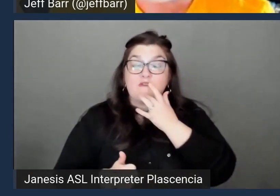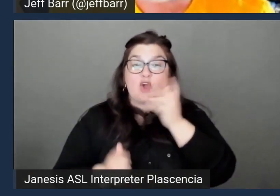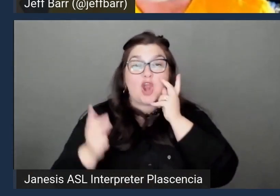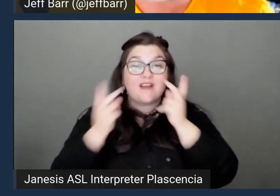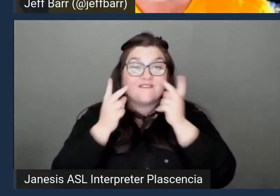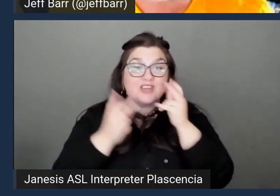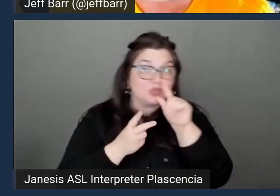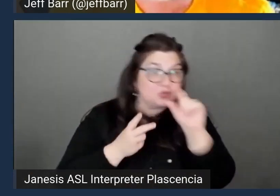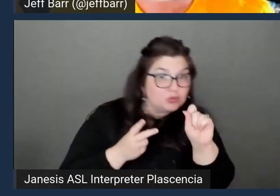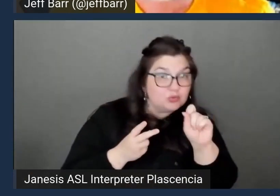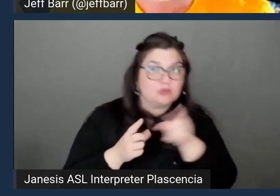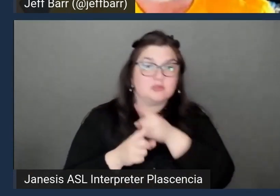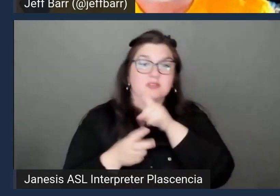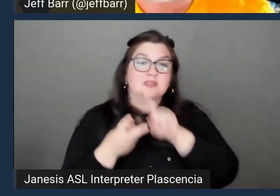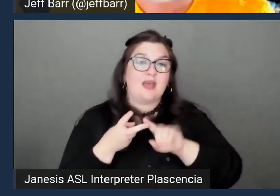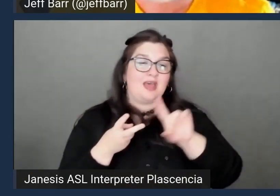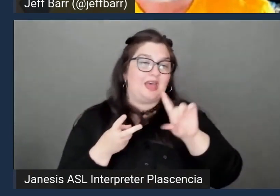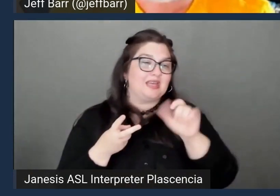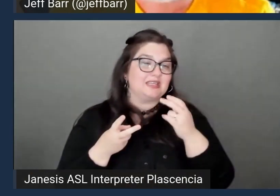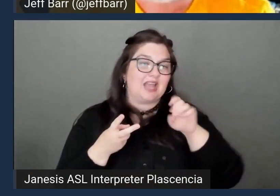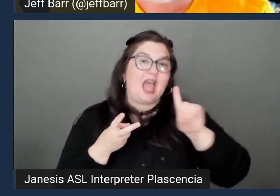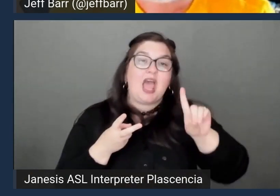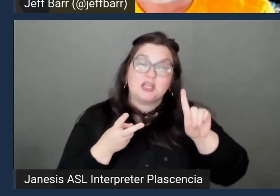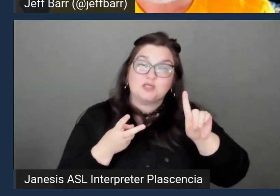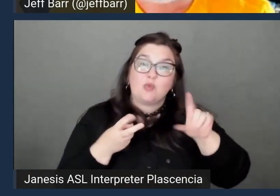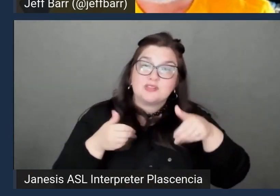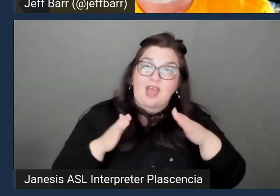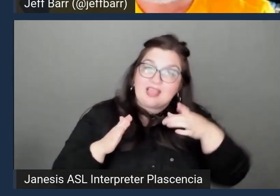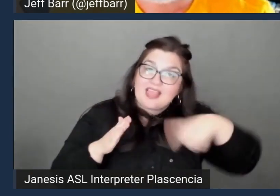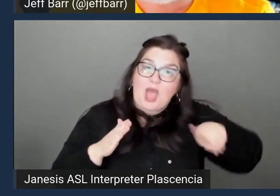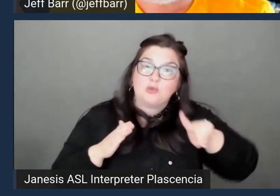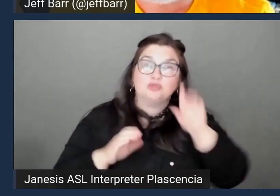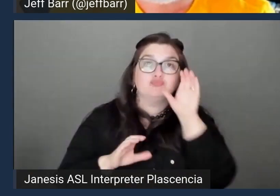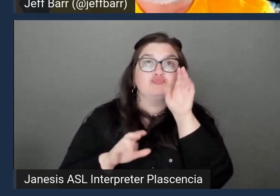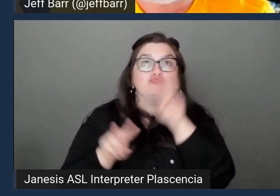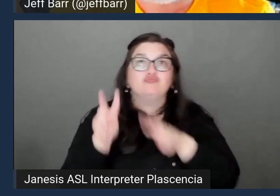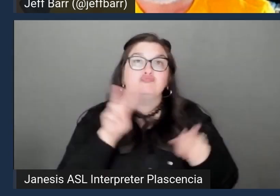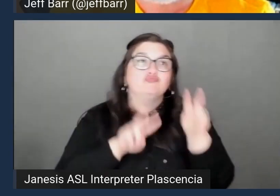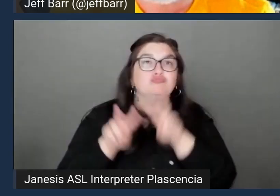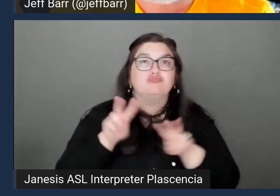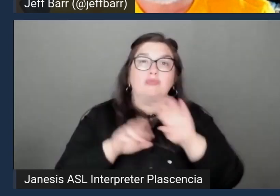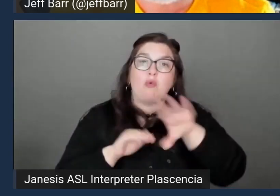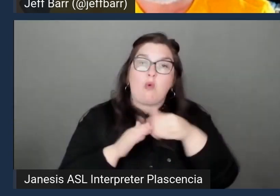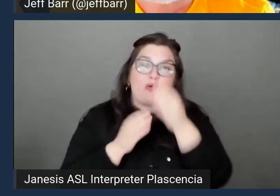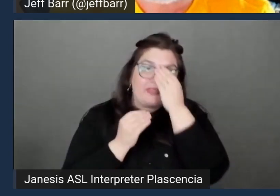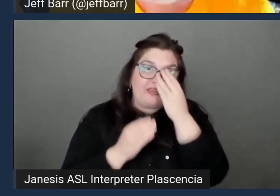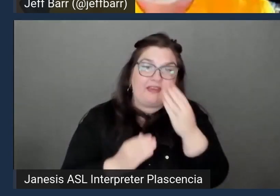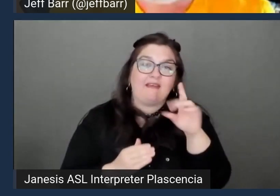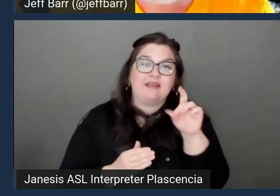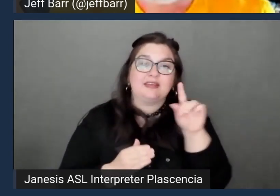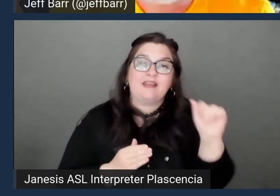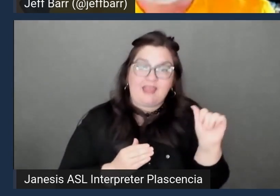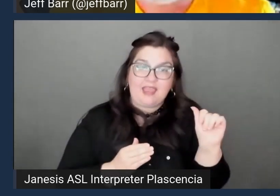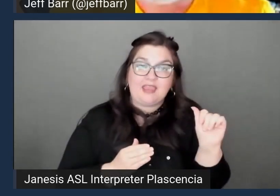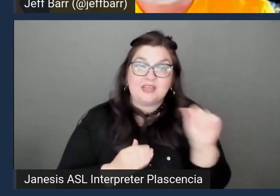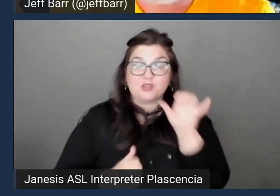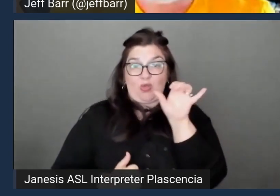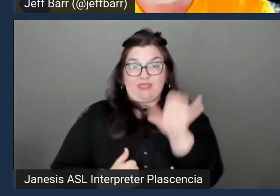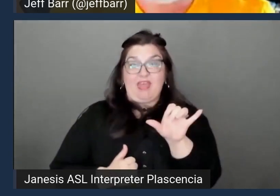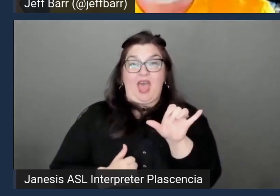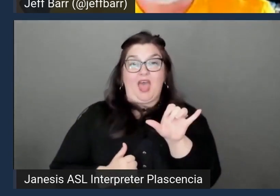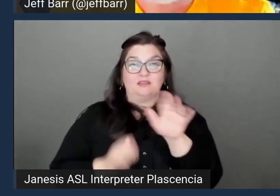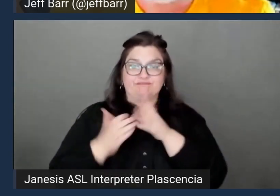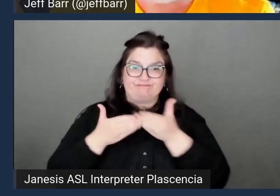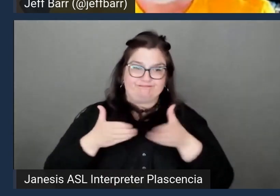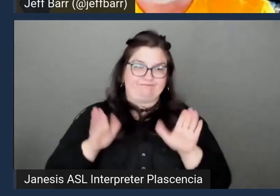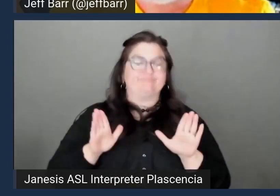Dashboards allows you to kind of discover and browse the data sets that you have. And so that's what OpenSearch is. And it's really